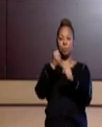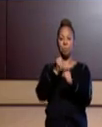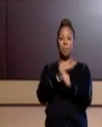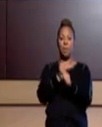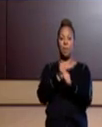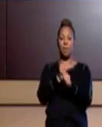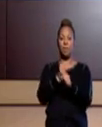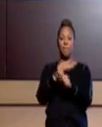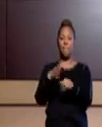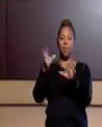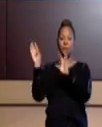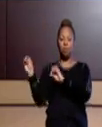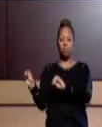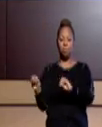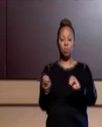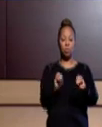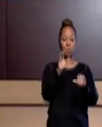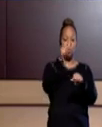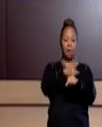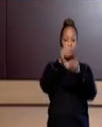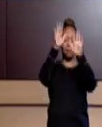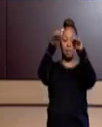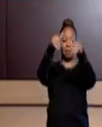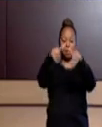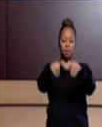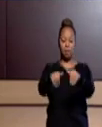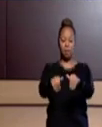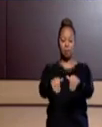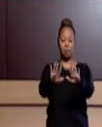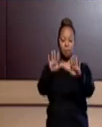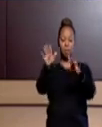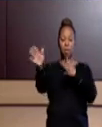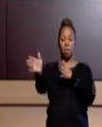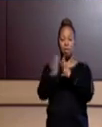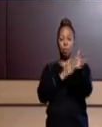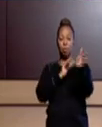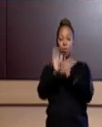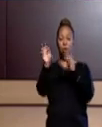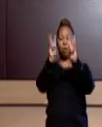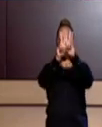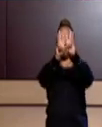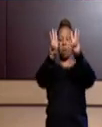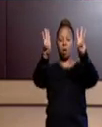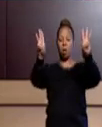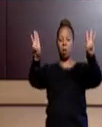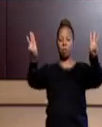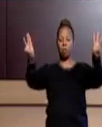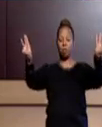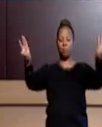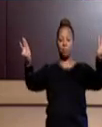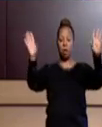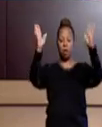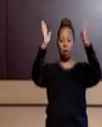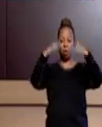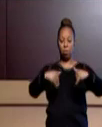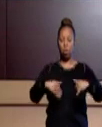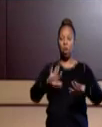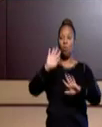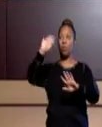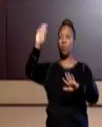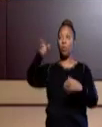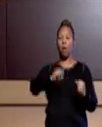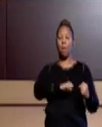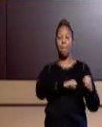only because you move mountains. You move mountains. Yes, you do, God. You cause walls to fall with